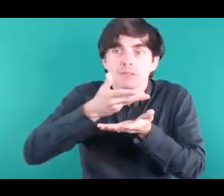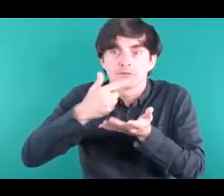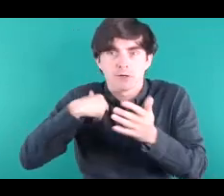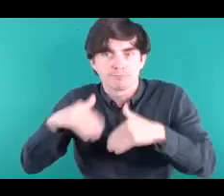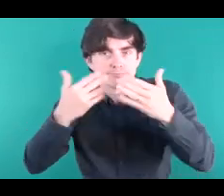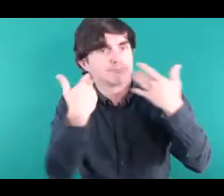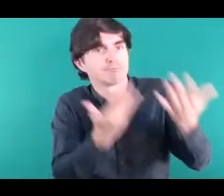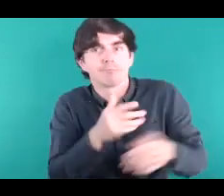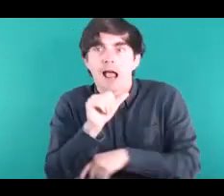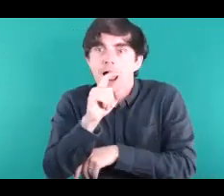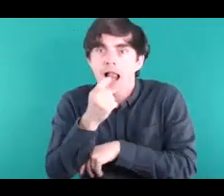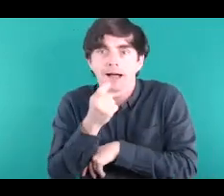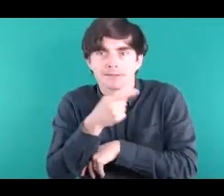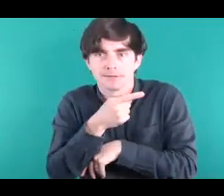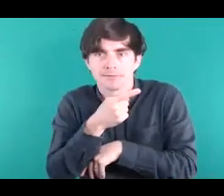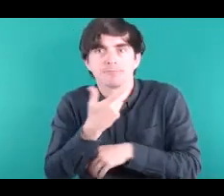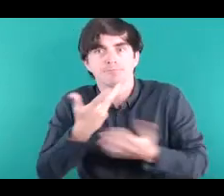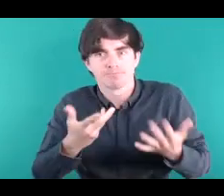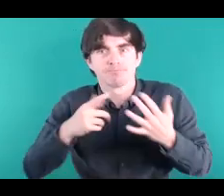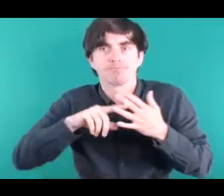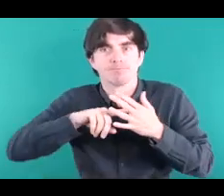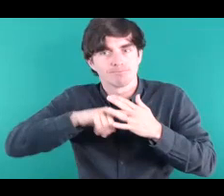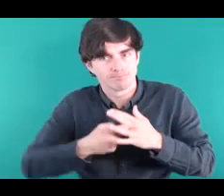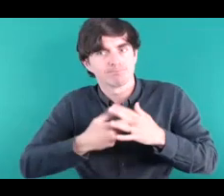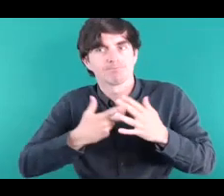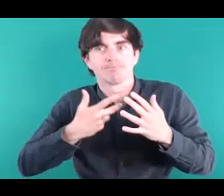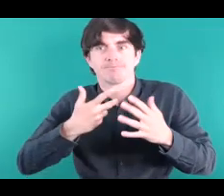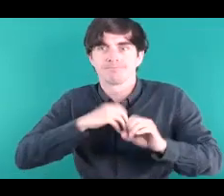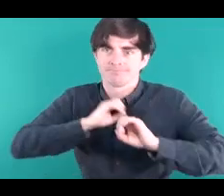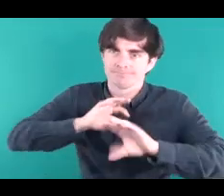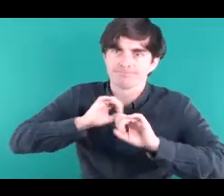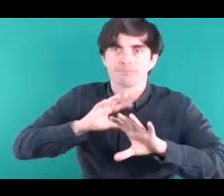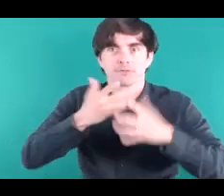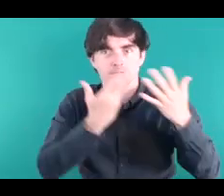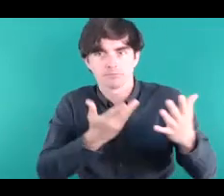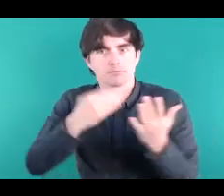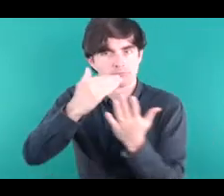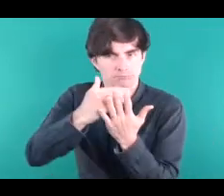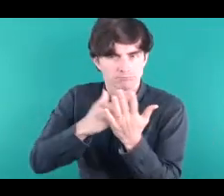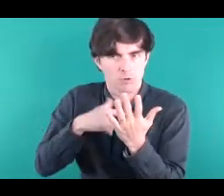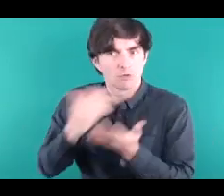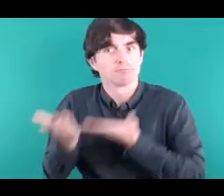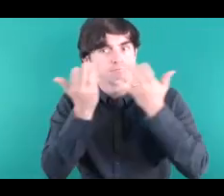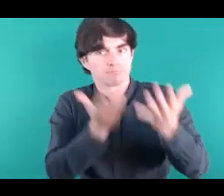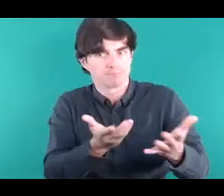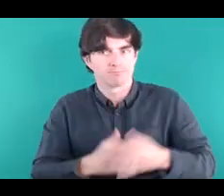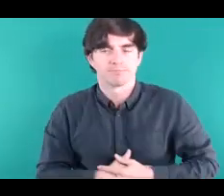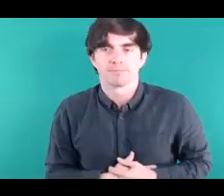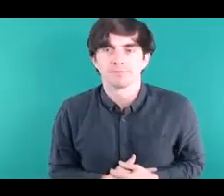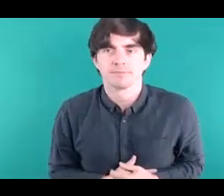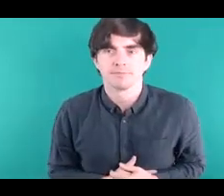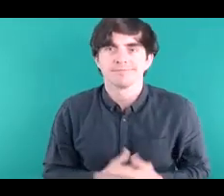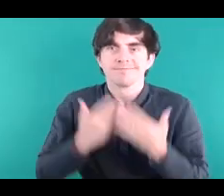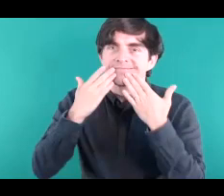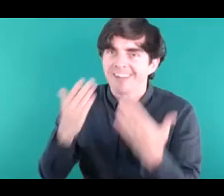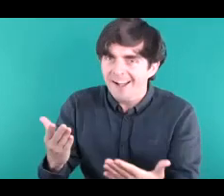So what we would like to do briefly at the start is trying to review a little bit what have been the key measures that